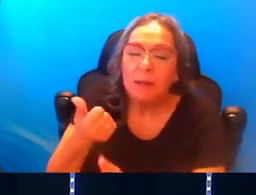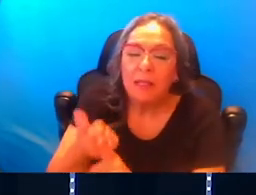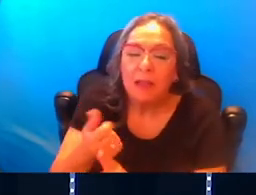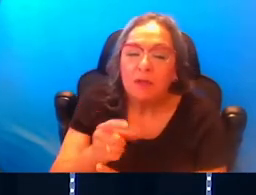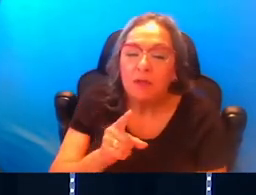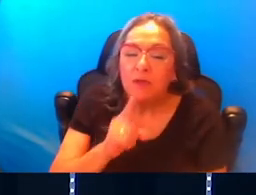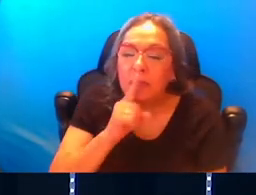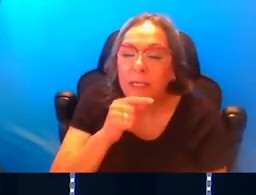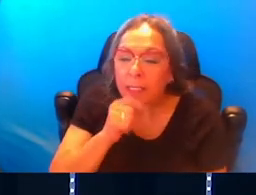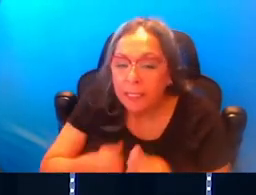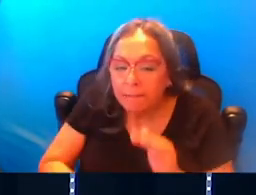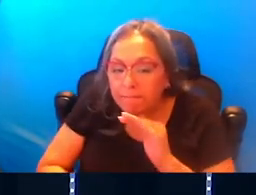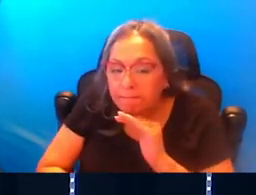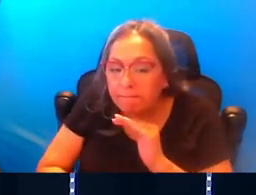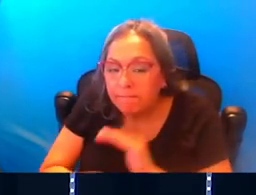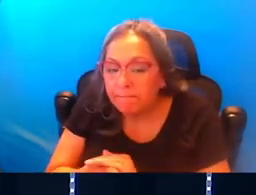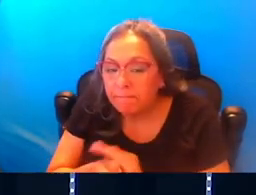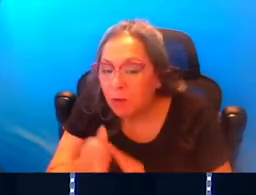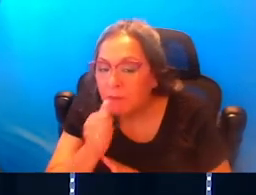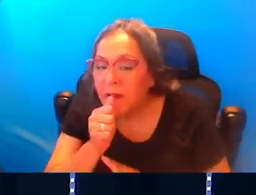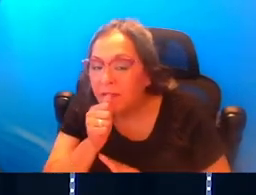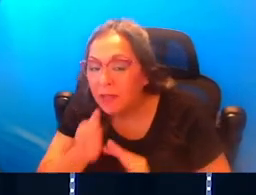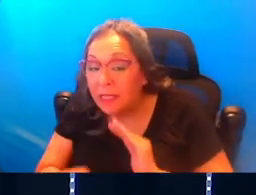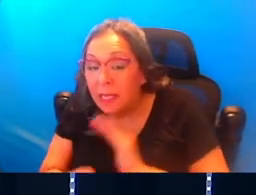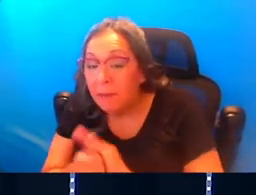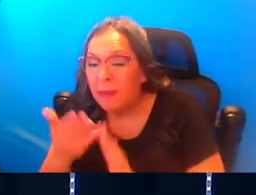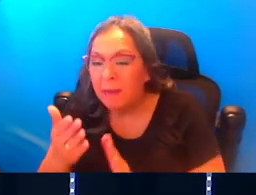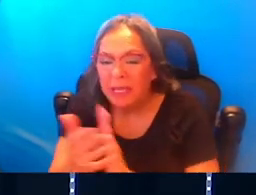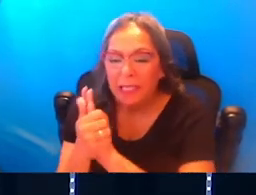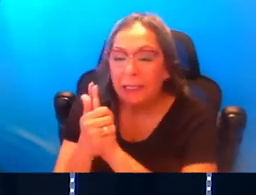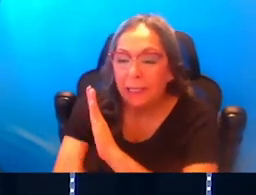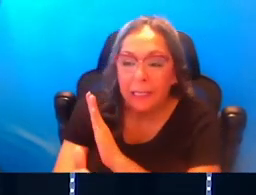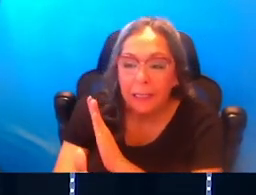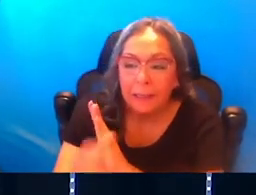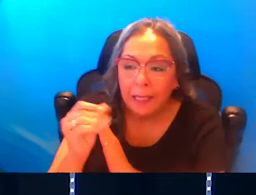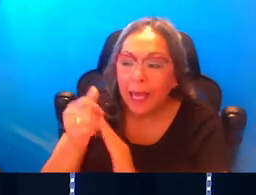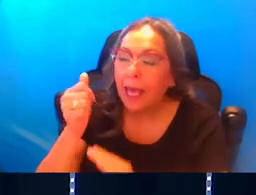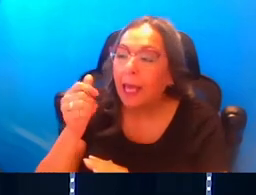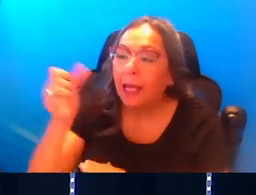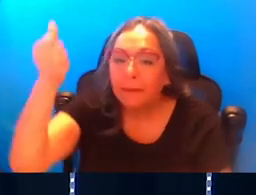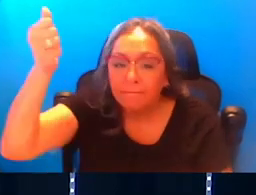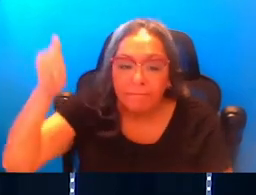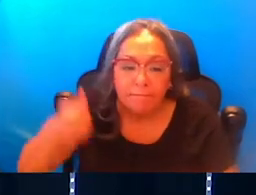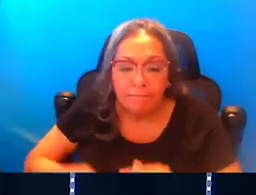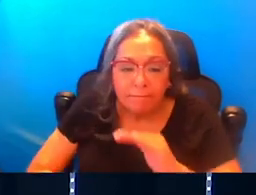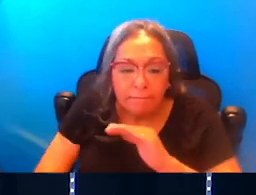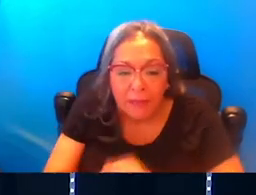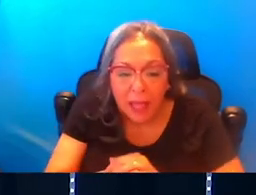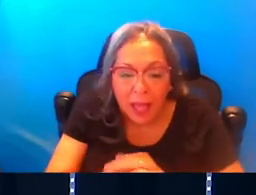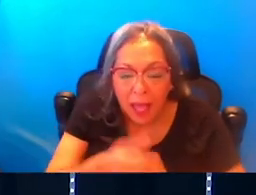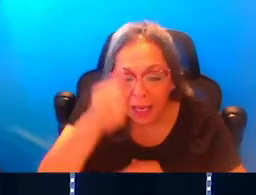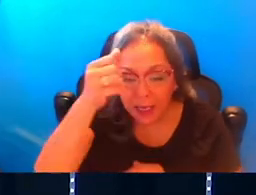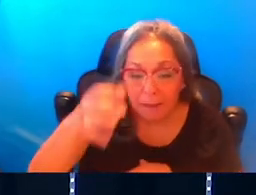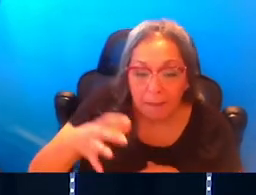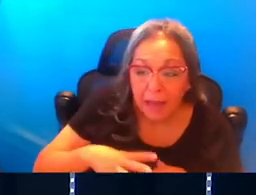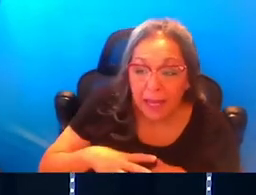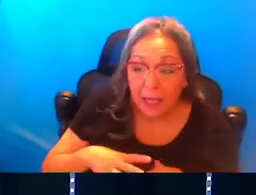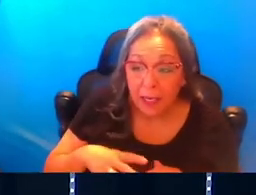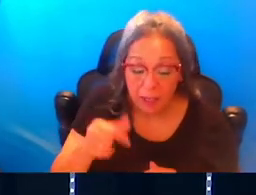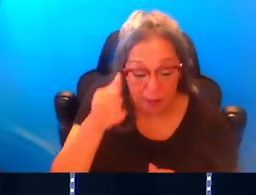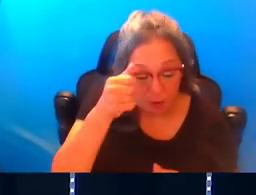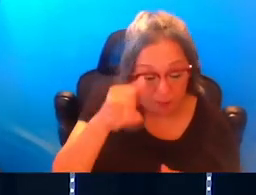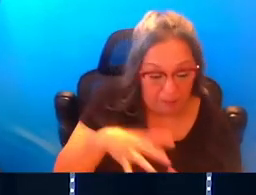and may even have a skill of knowing how to hide men who don't want to be